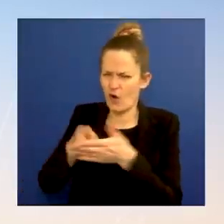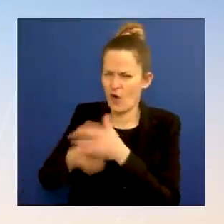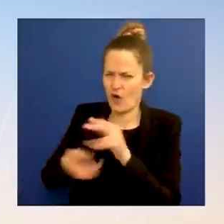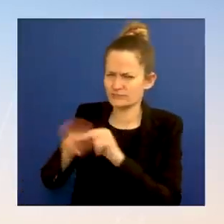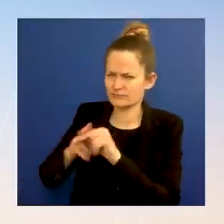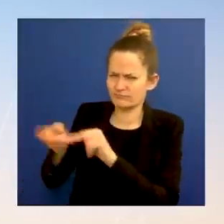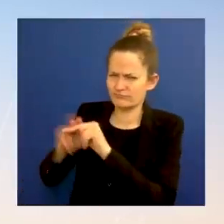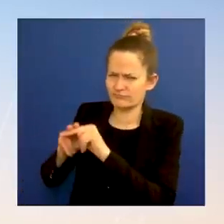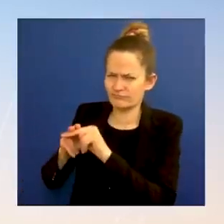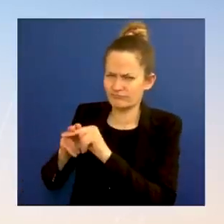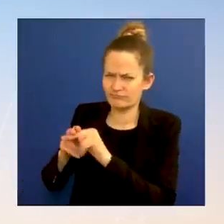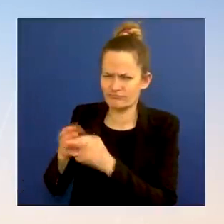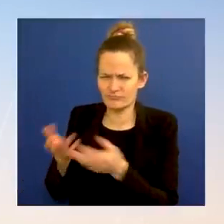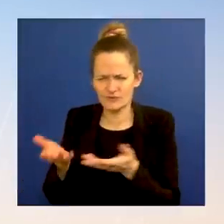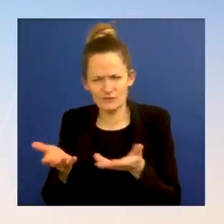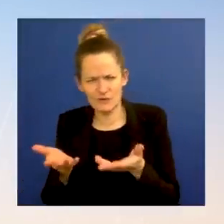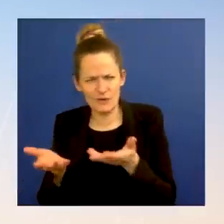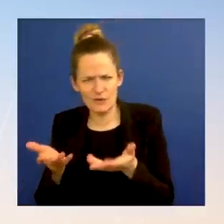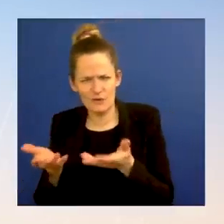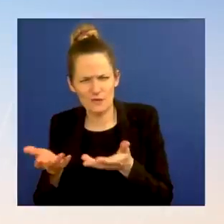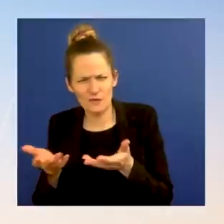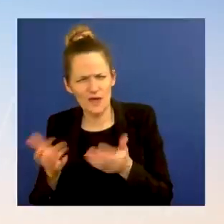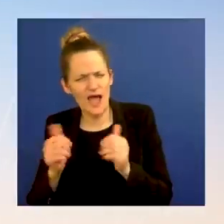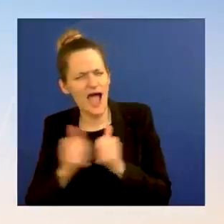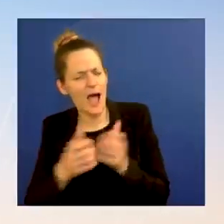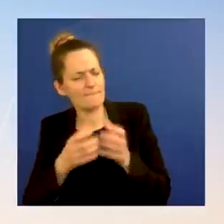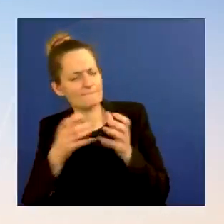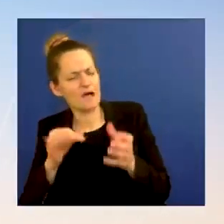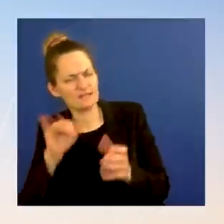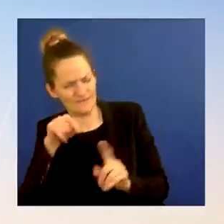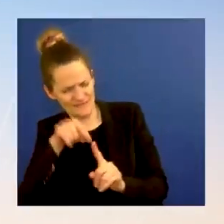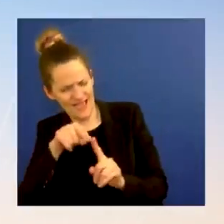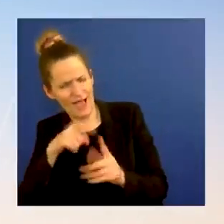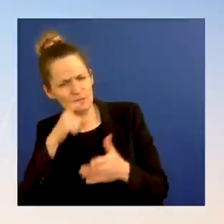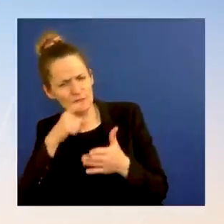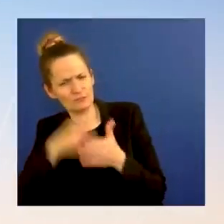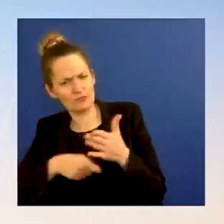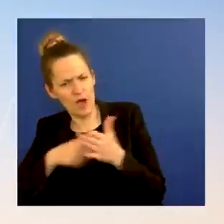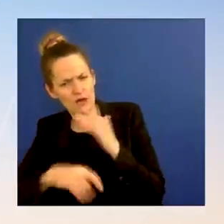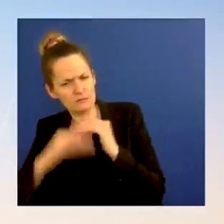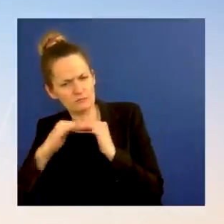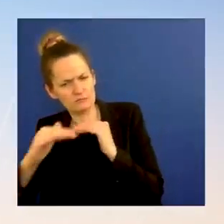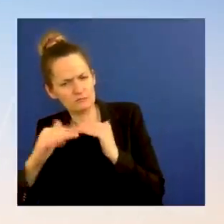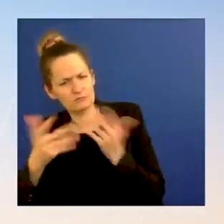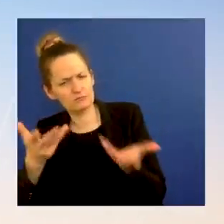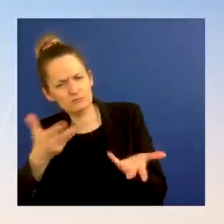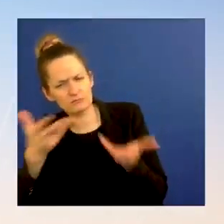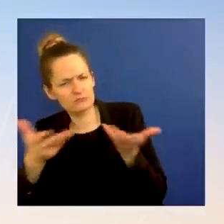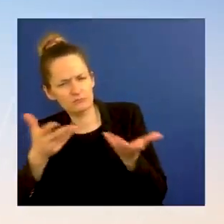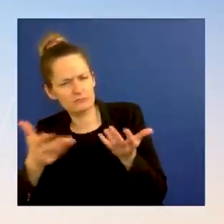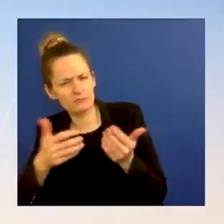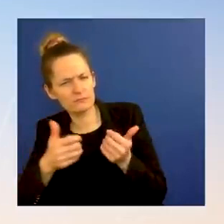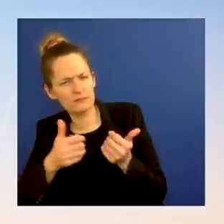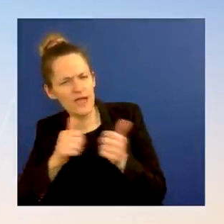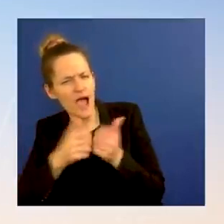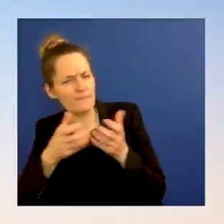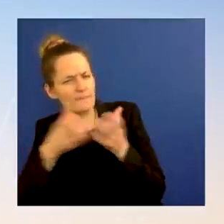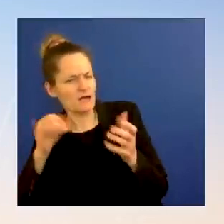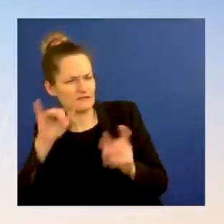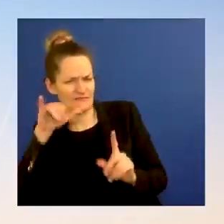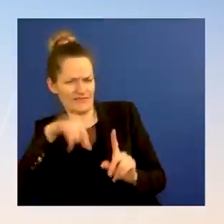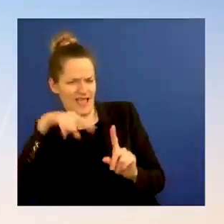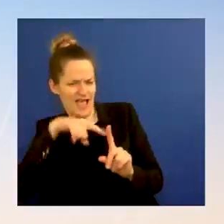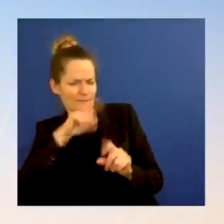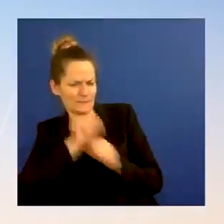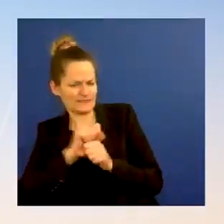in, you know, whether that is something that you're thinking of, the White House is thinking about as it's deciding whether or not to do this ban.